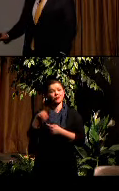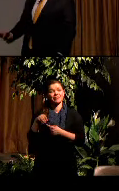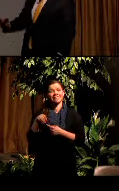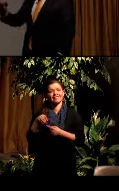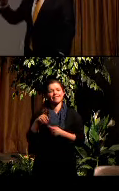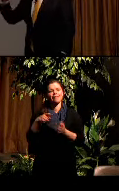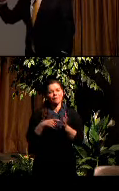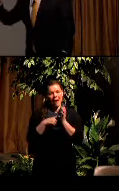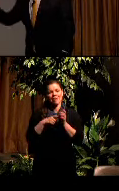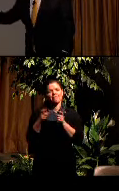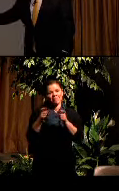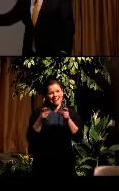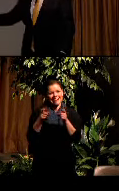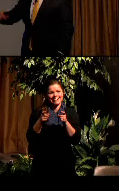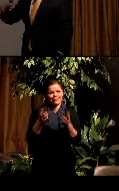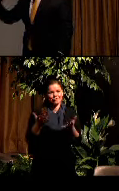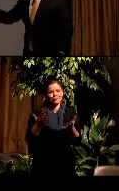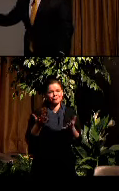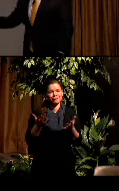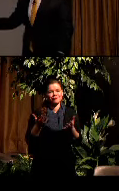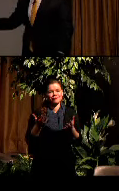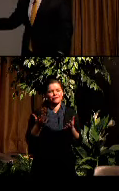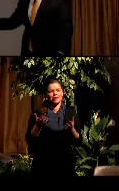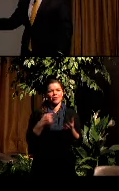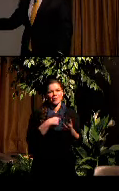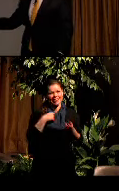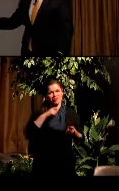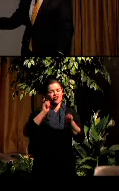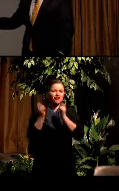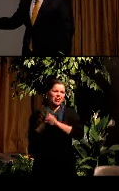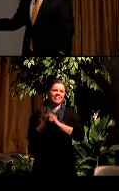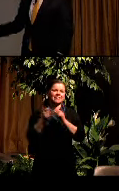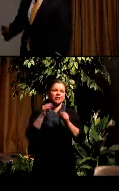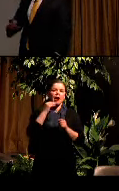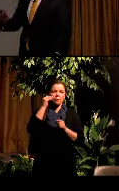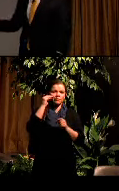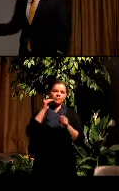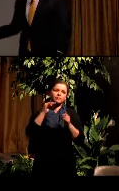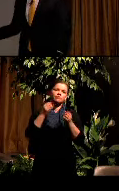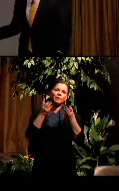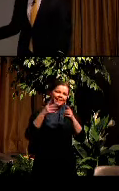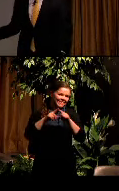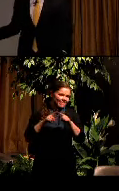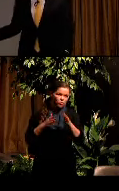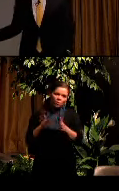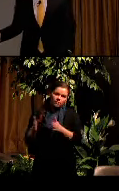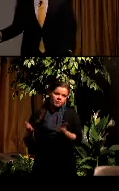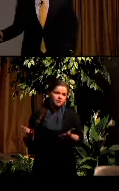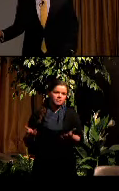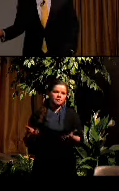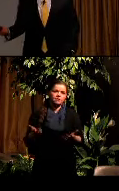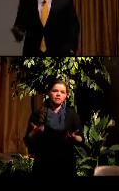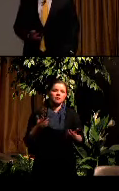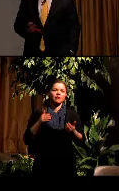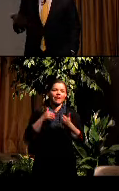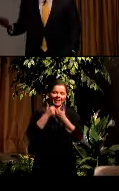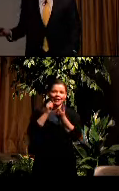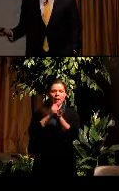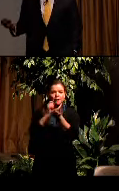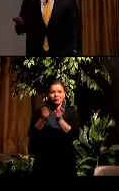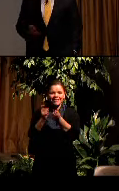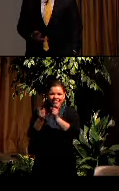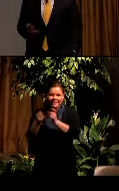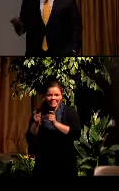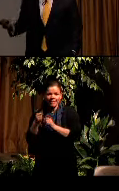management. We're going to have to change. We've changed these habitats in many ways. They're going to continue changing due to climate change. We need to